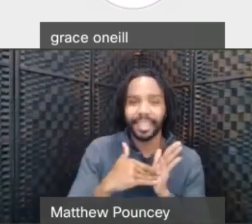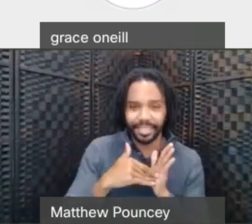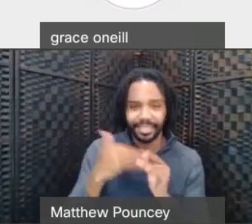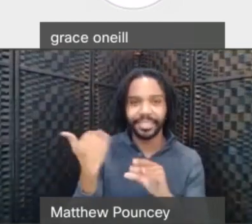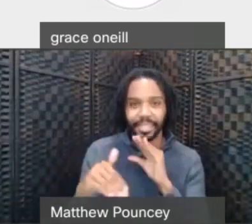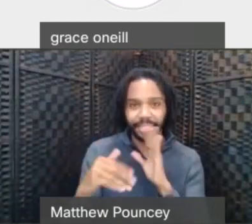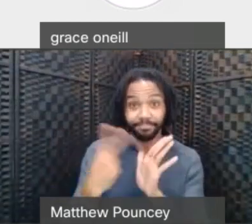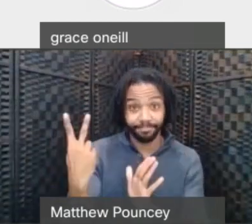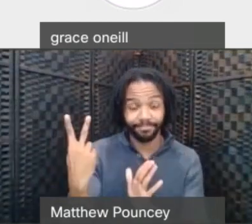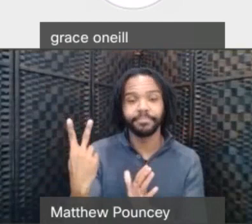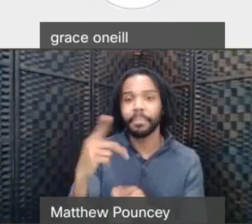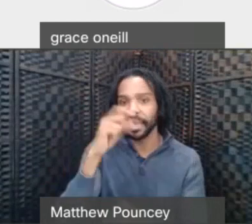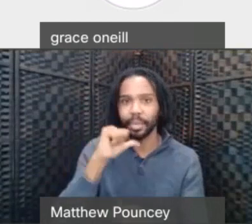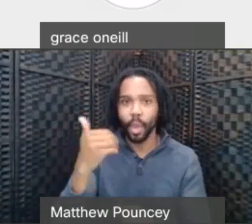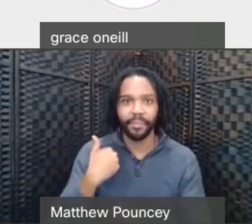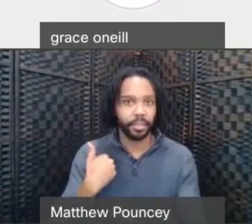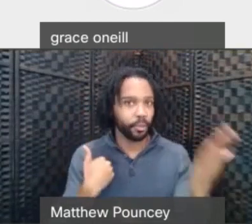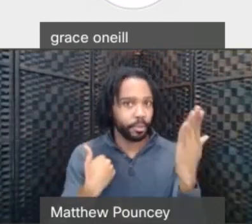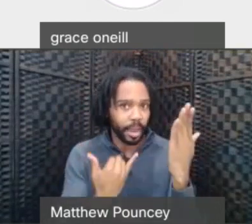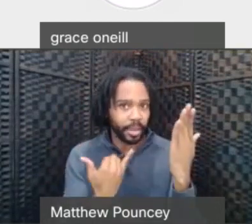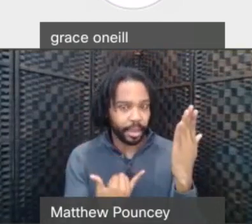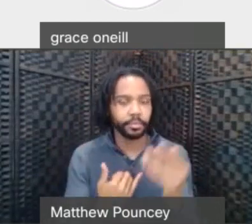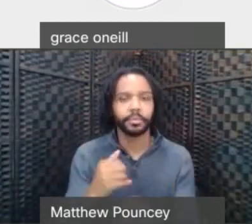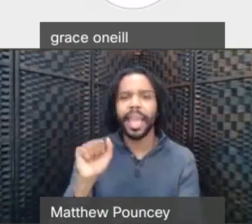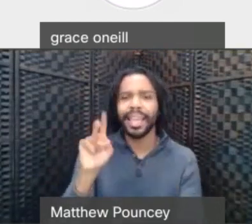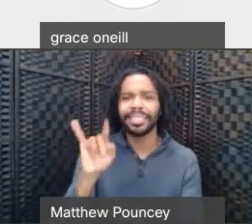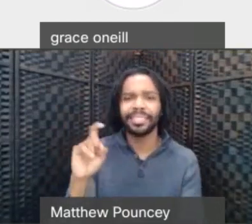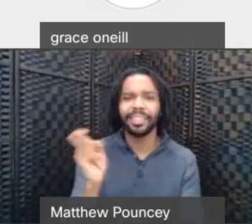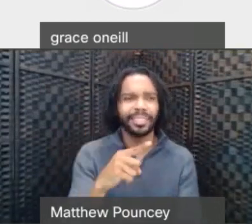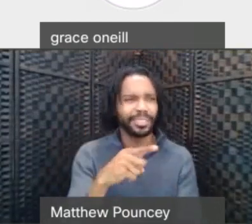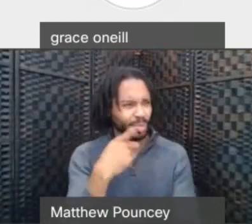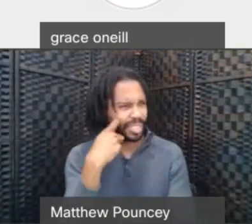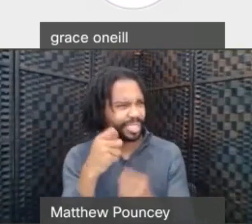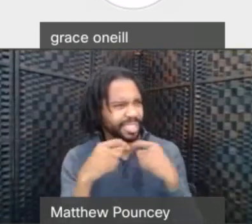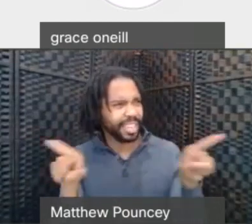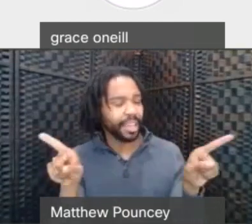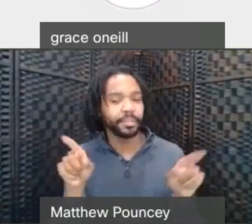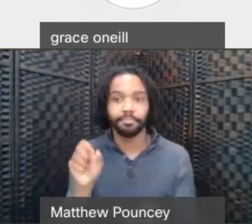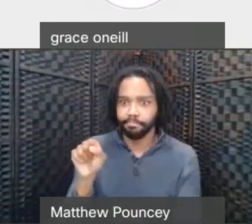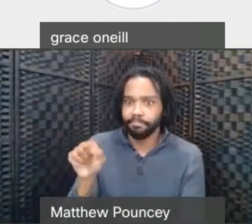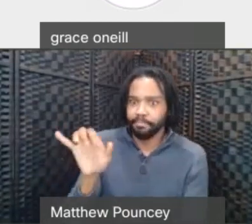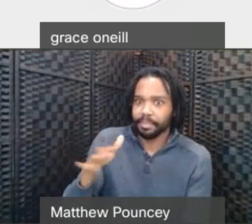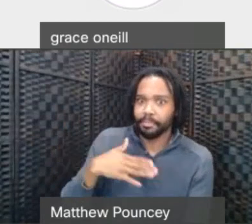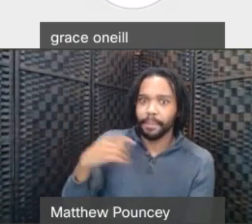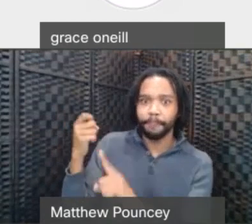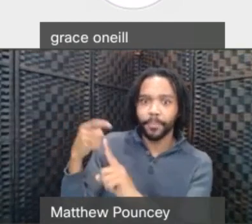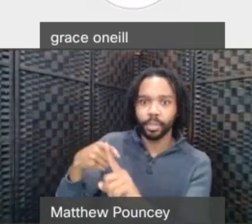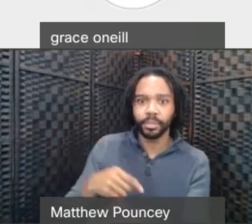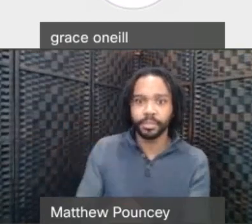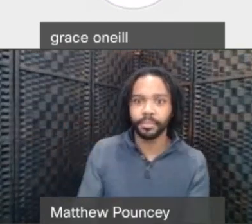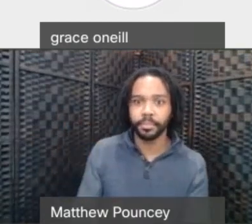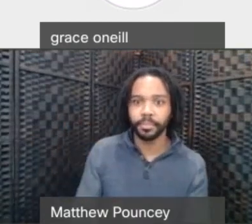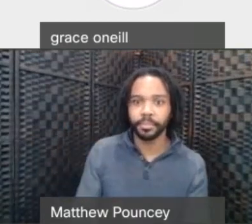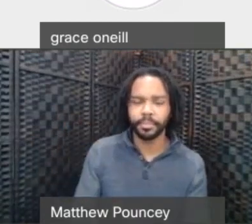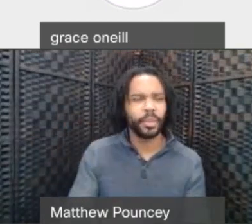don't have it right before me. Yeah, the transmittal did just go out, didn't it? Yeah, that's what I my know there point were is. some questions about the